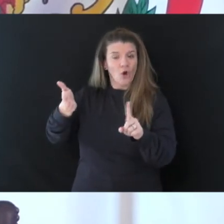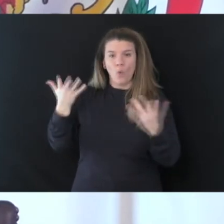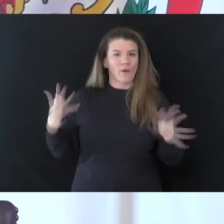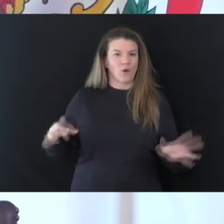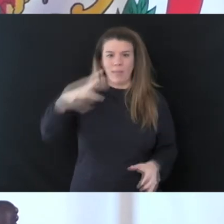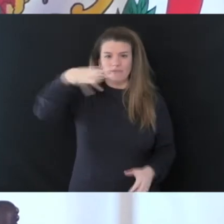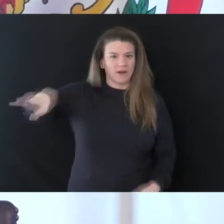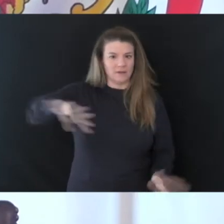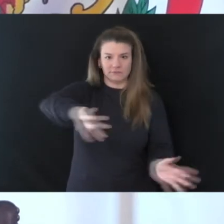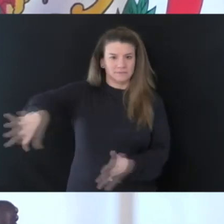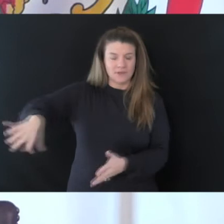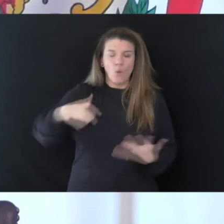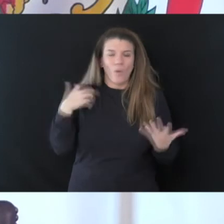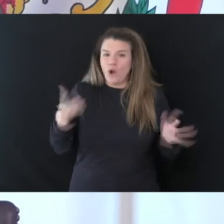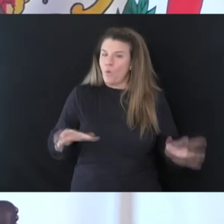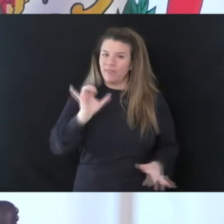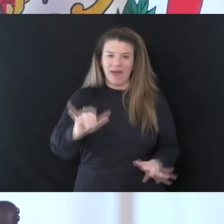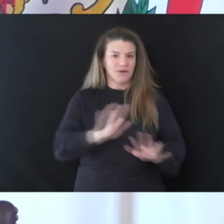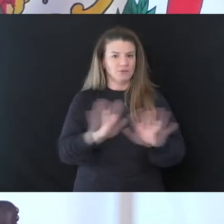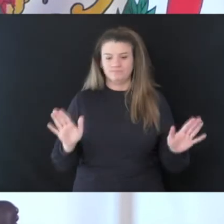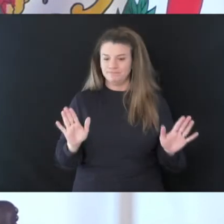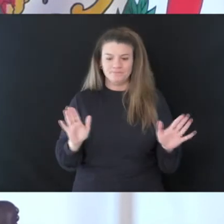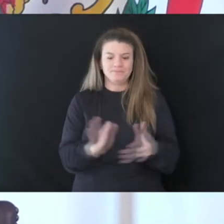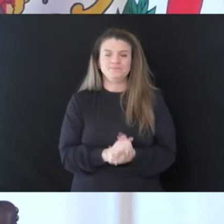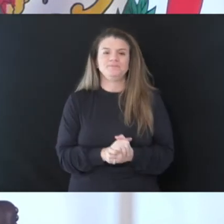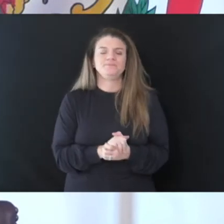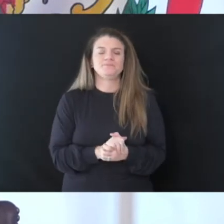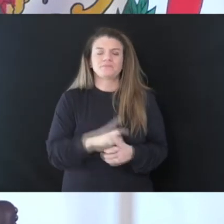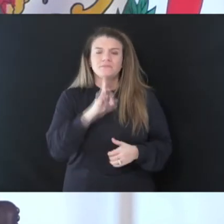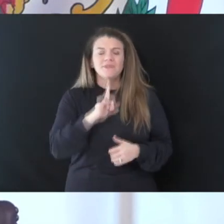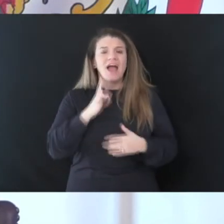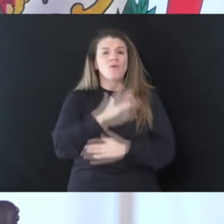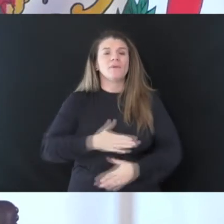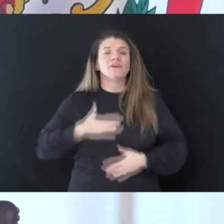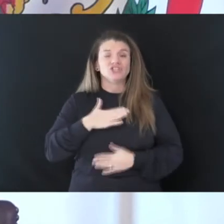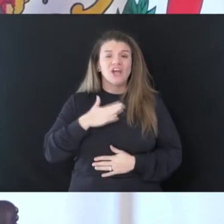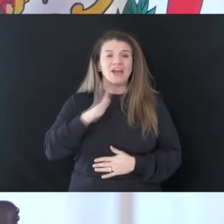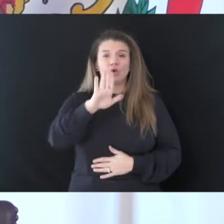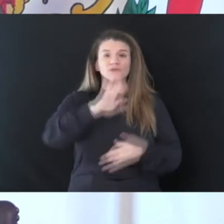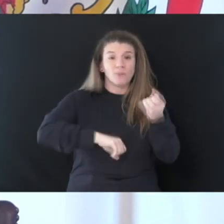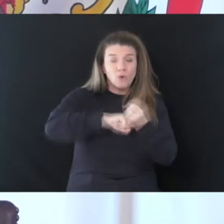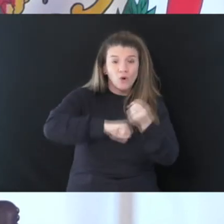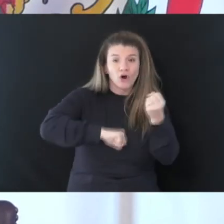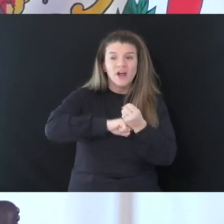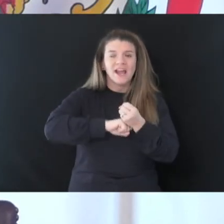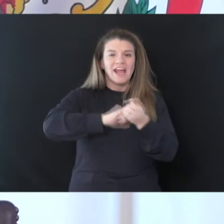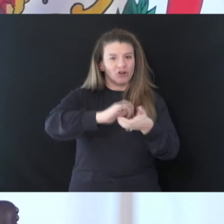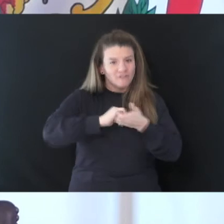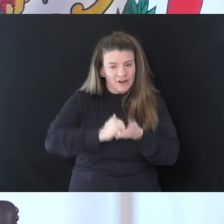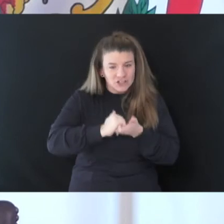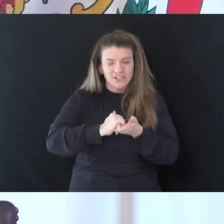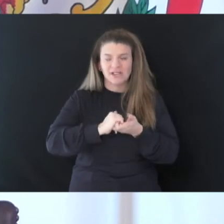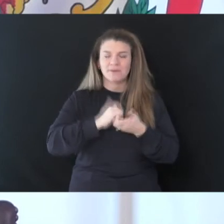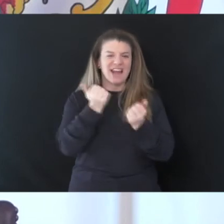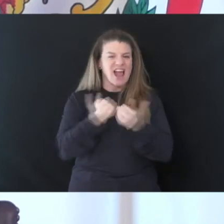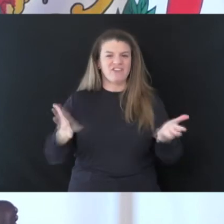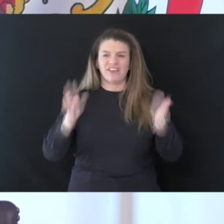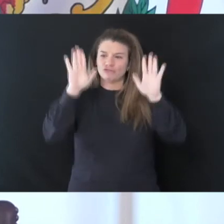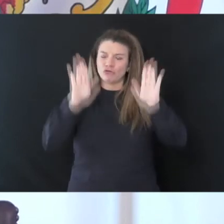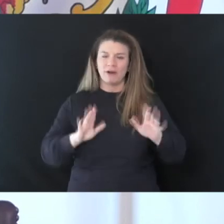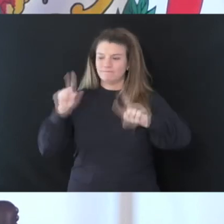not leaving anybody behind. That's all there is to it. So I appreciate your support and friendship and all the great work you're